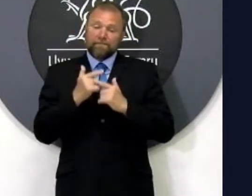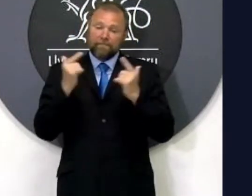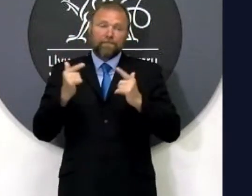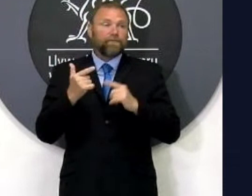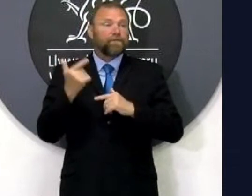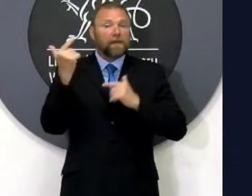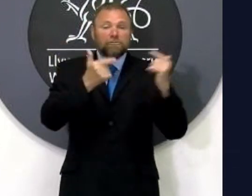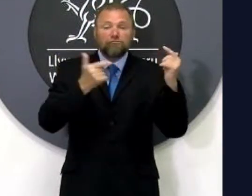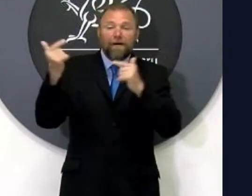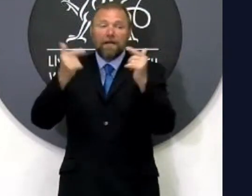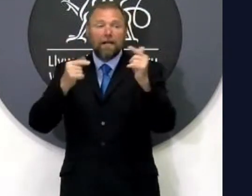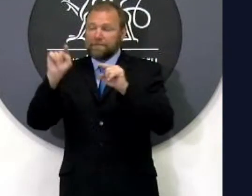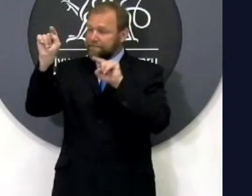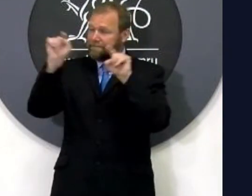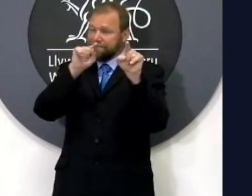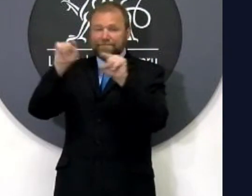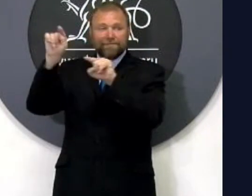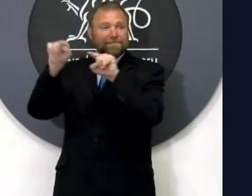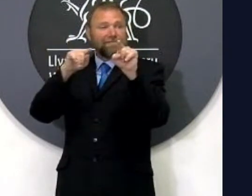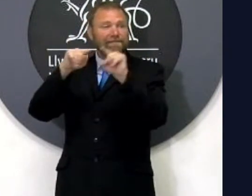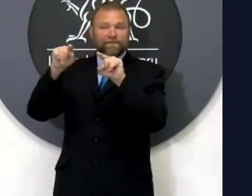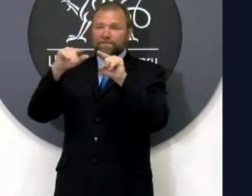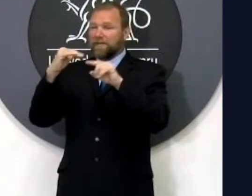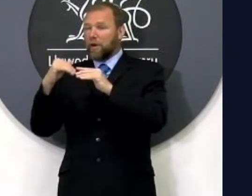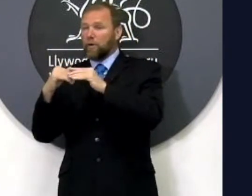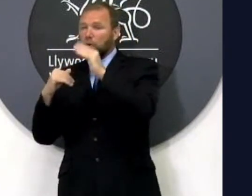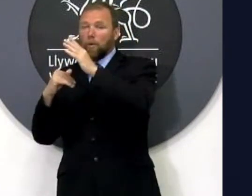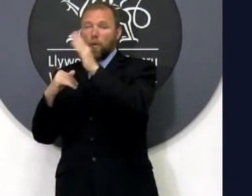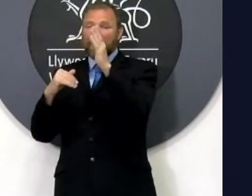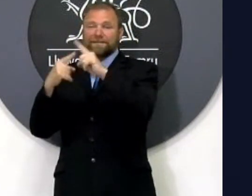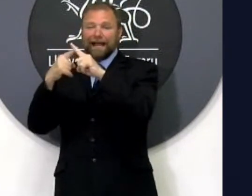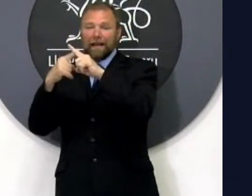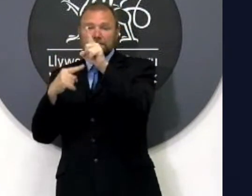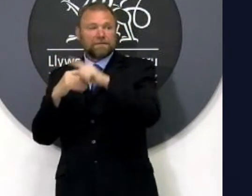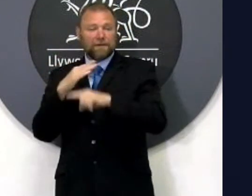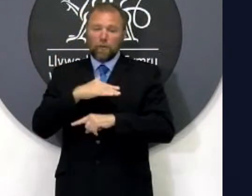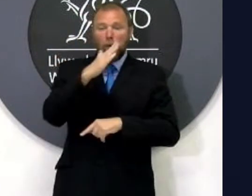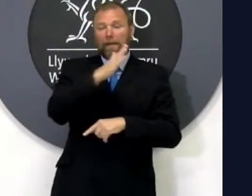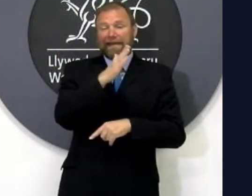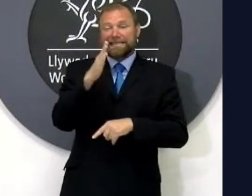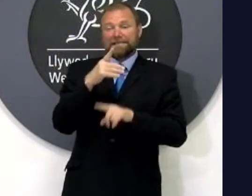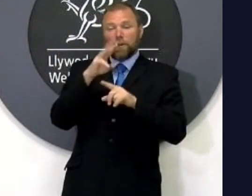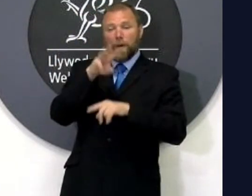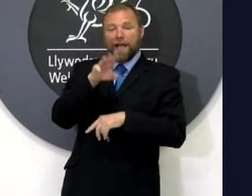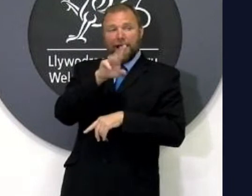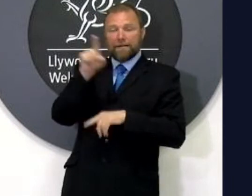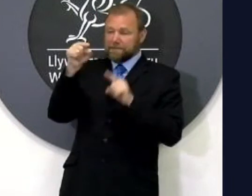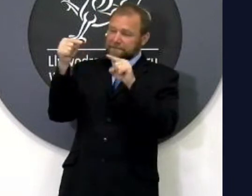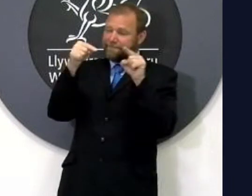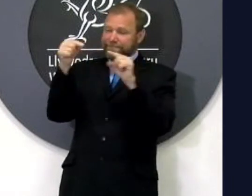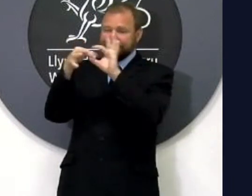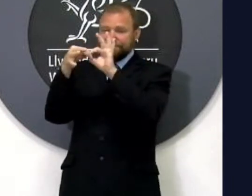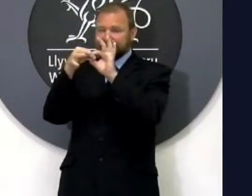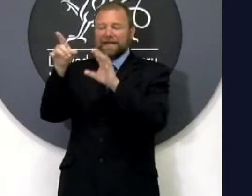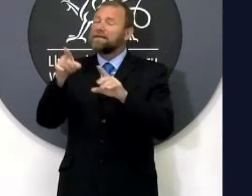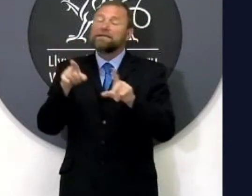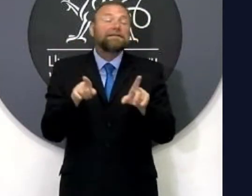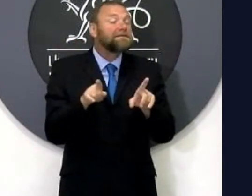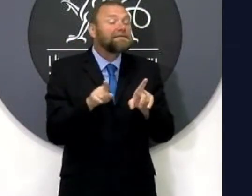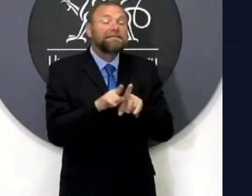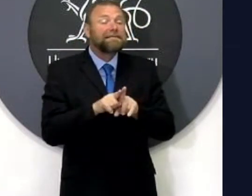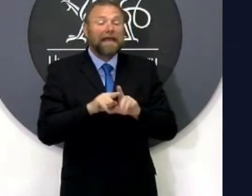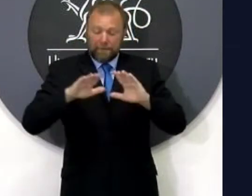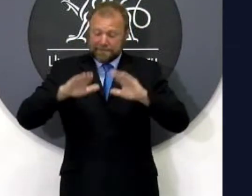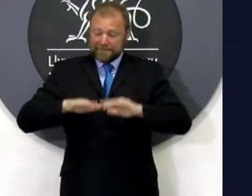the northwest of England and the northeast of Wales. We absolutely know that, in the same way as we have links down in